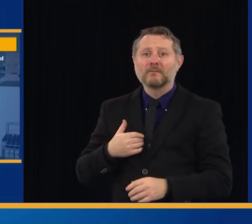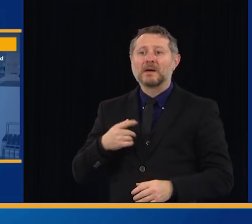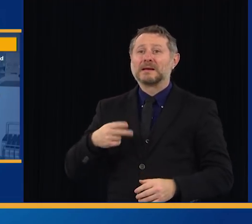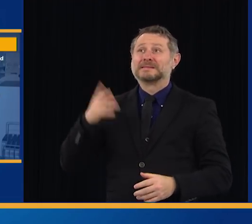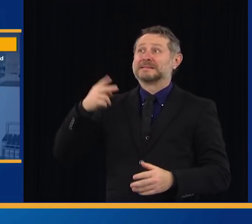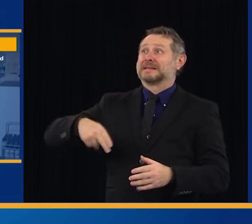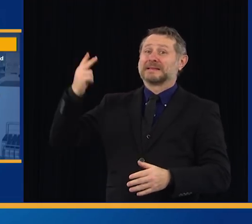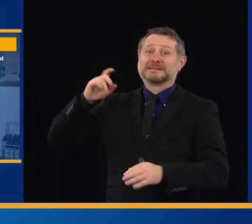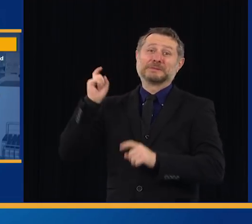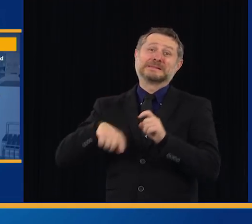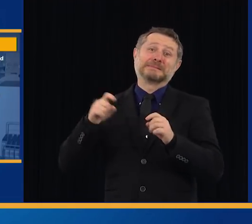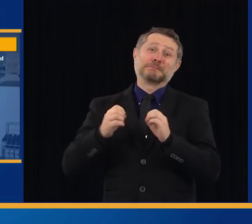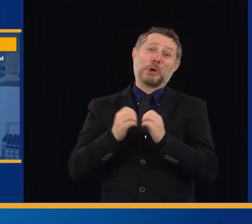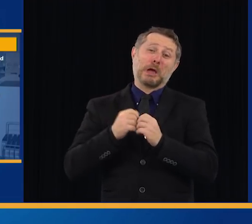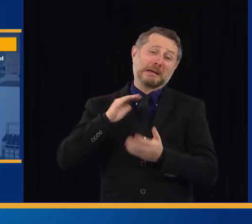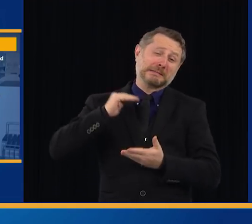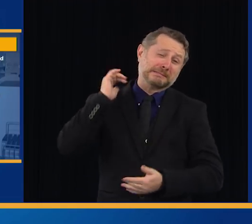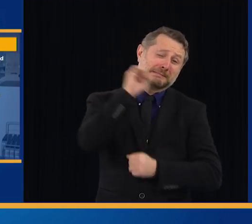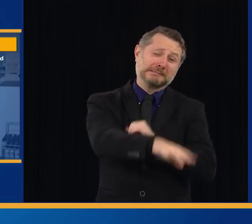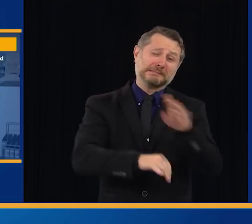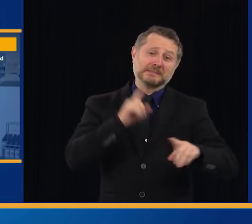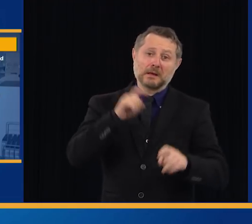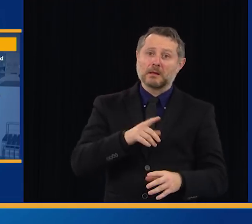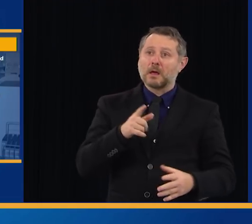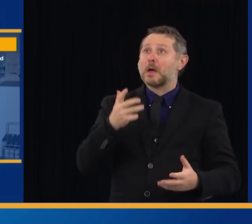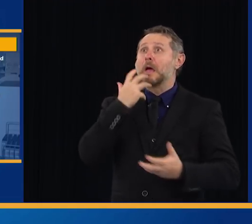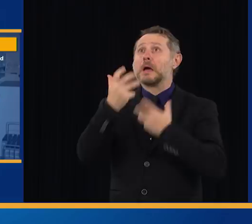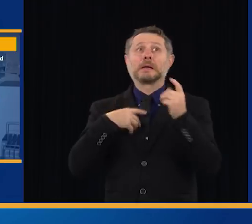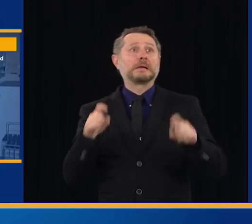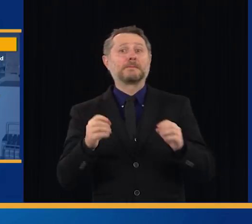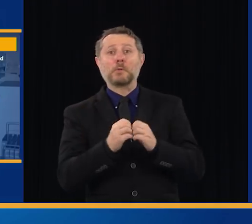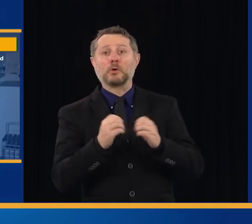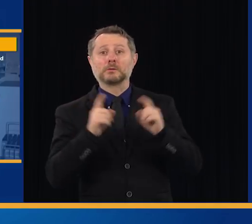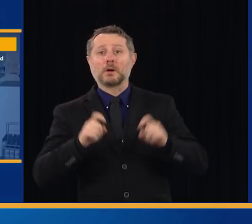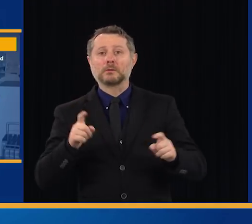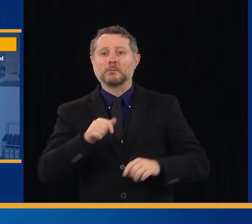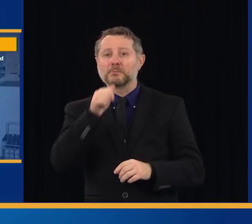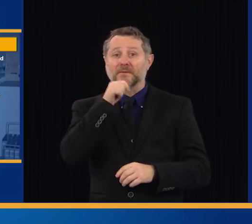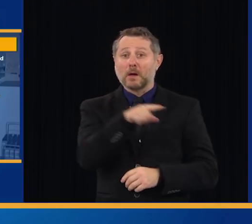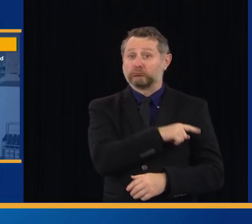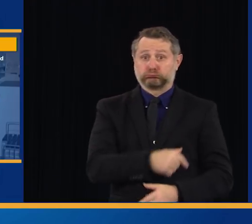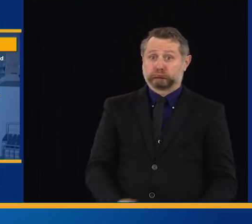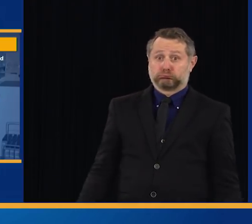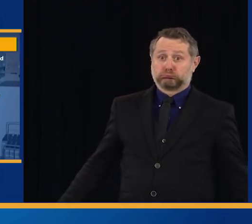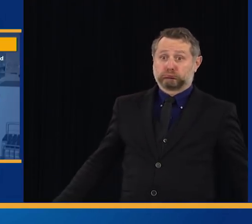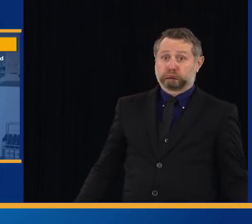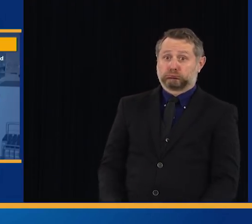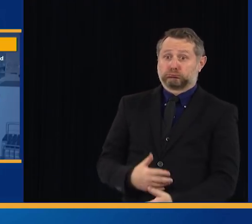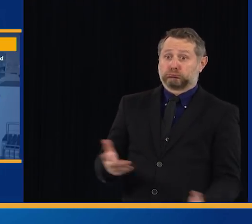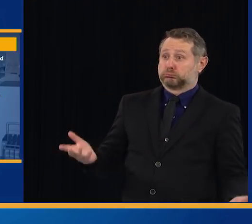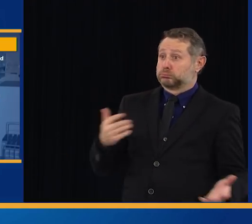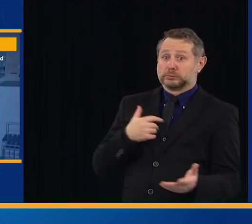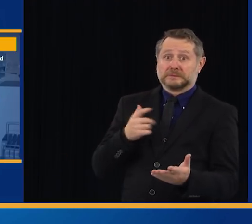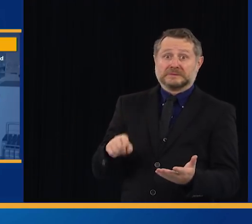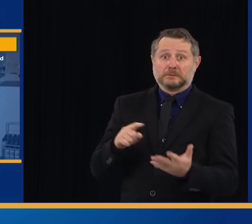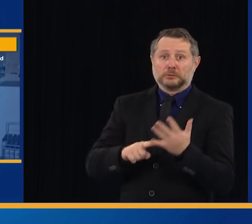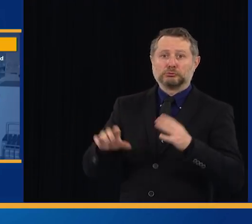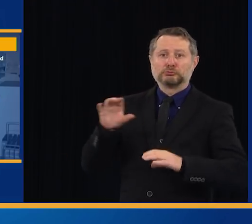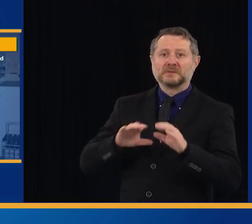right? Everybody wants testing. Private sector companies are calling for testing, and they're going right to the